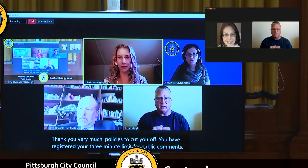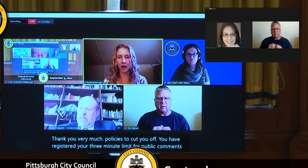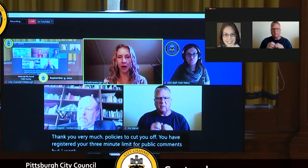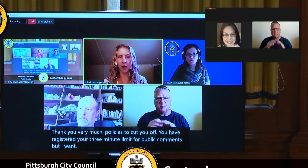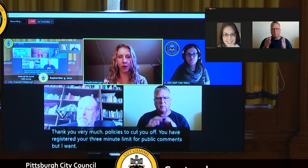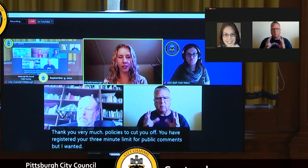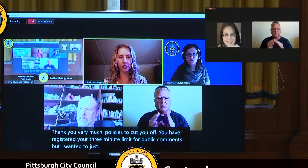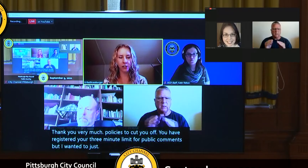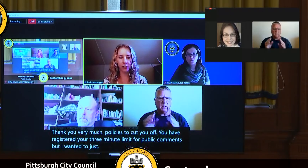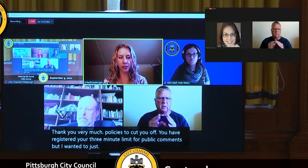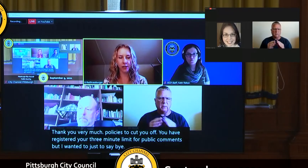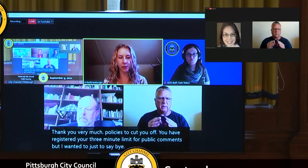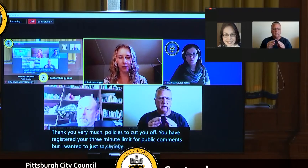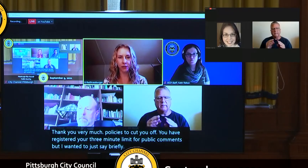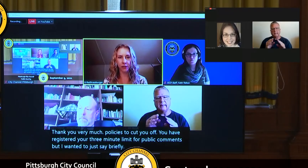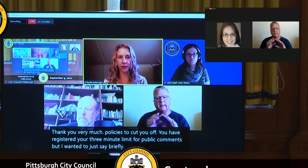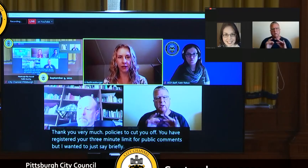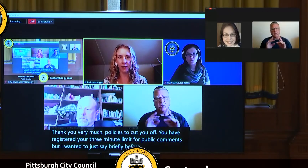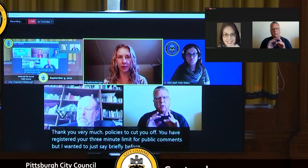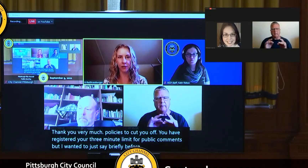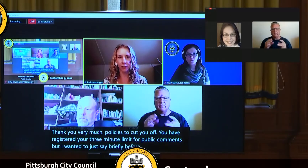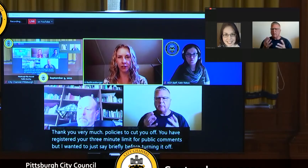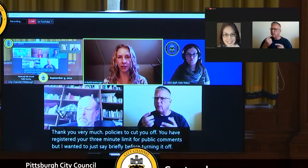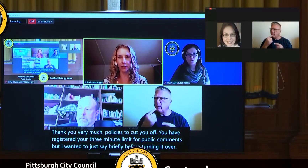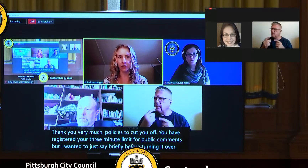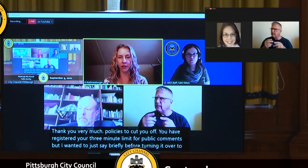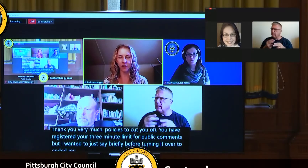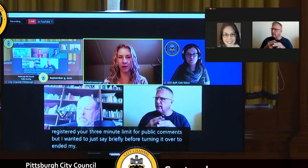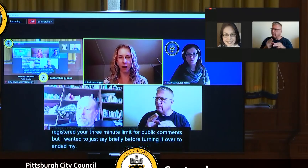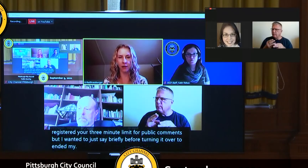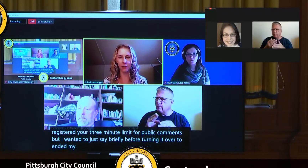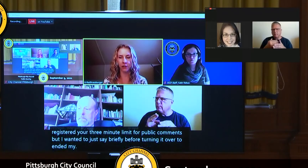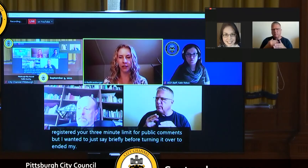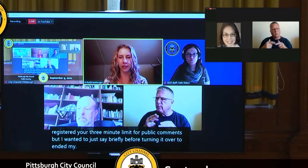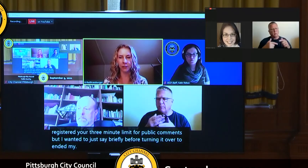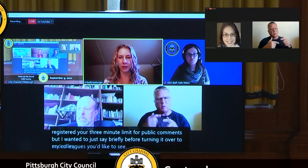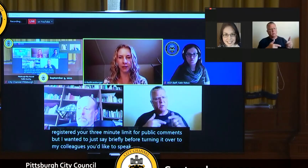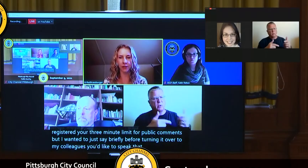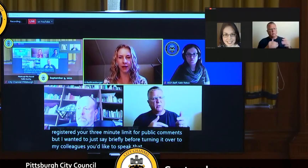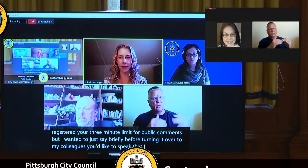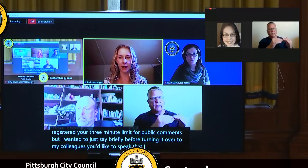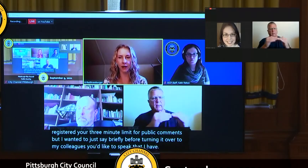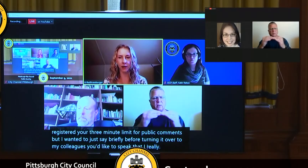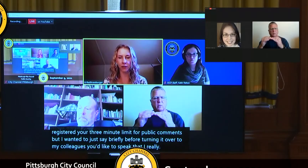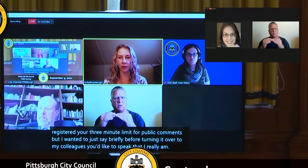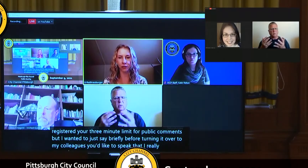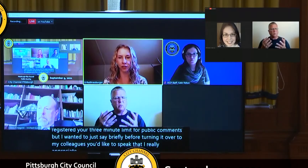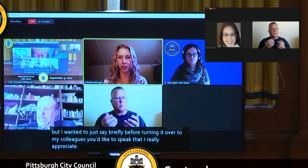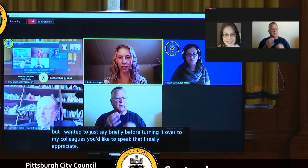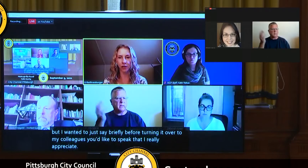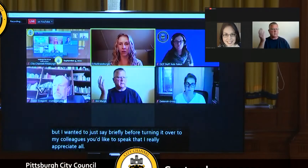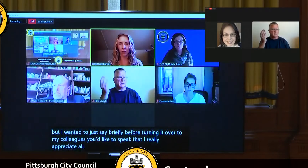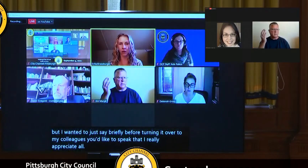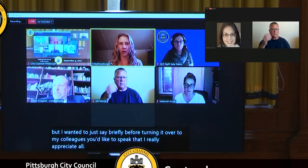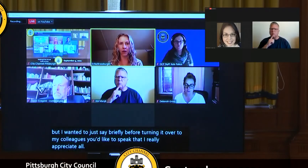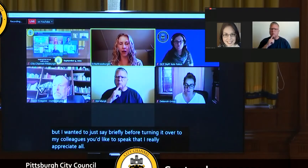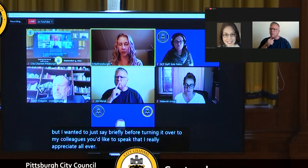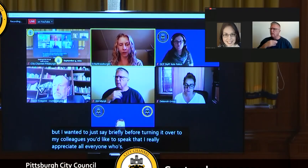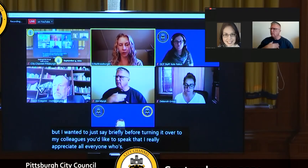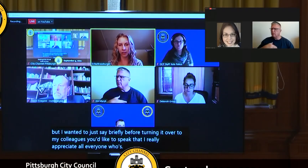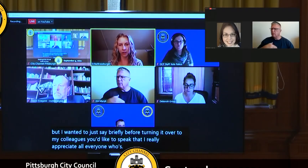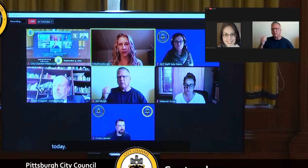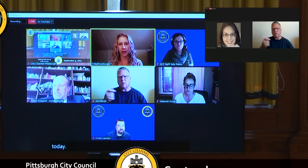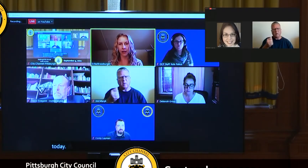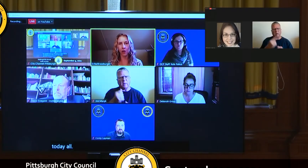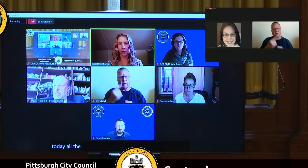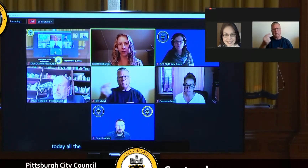to say briefly before turning it over to any of my colleagues who'd like to speak that I really appreciate everyone who's here today, all